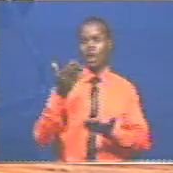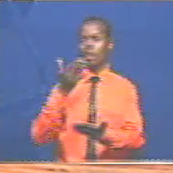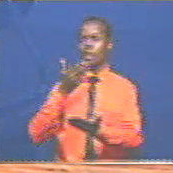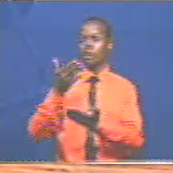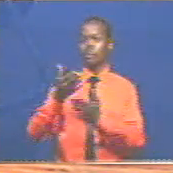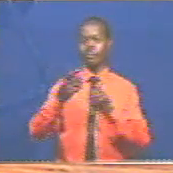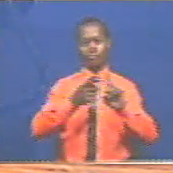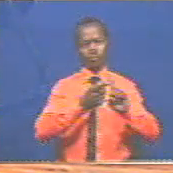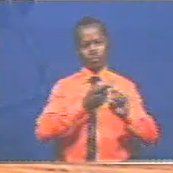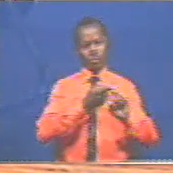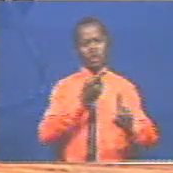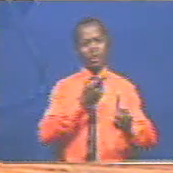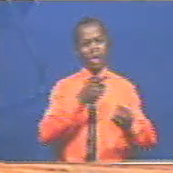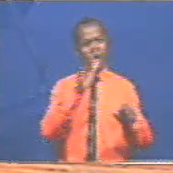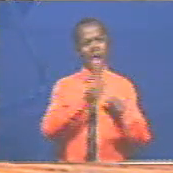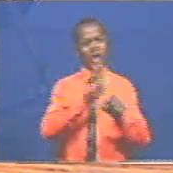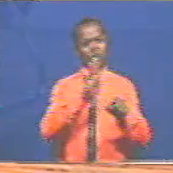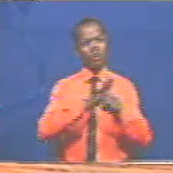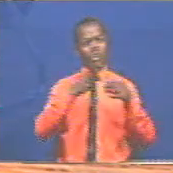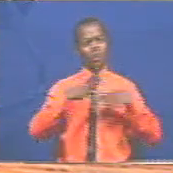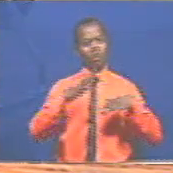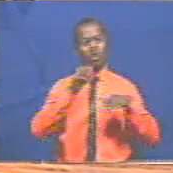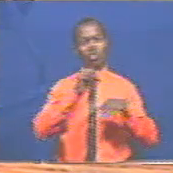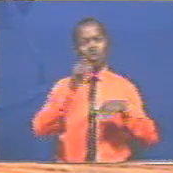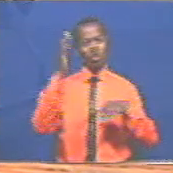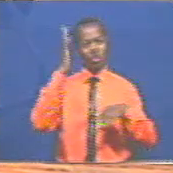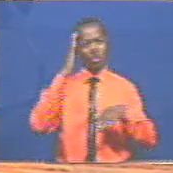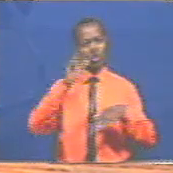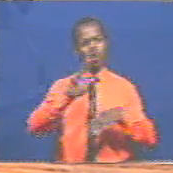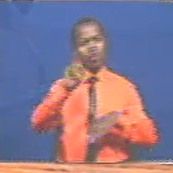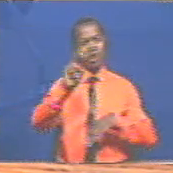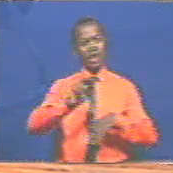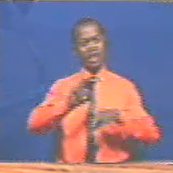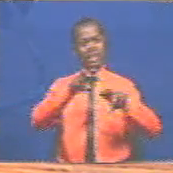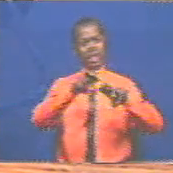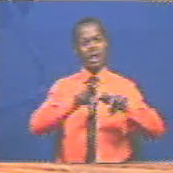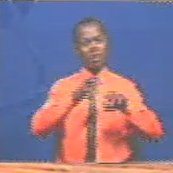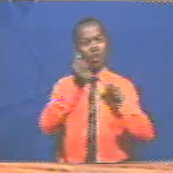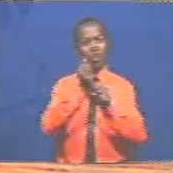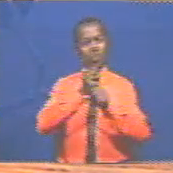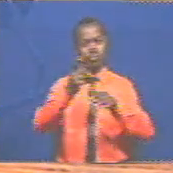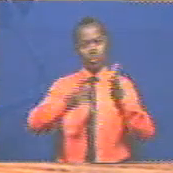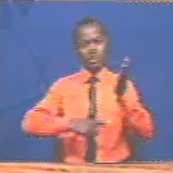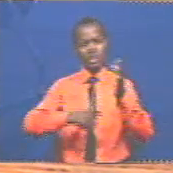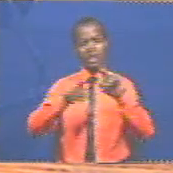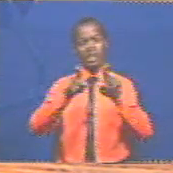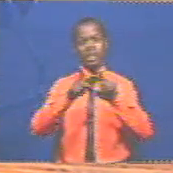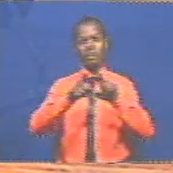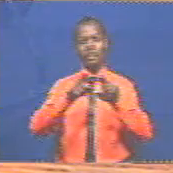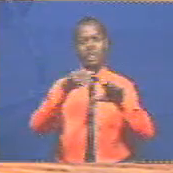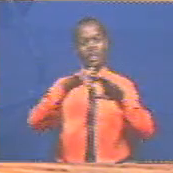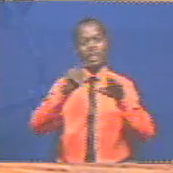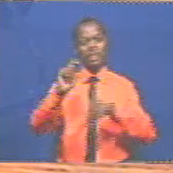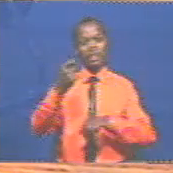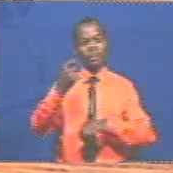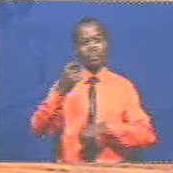first yeah many people don't know what UN habitat does around the globe and mostly in Kenya